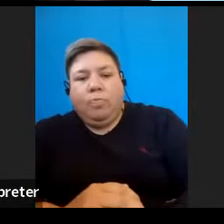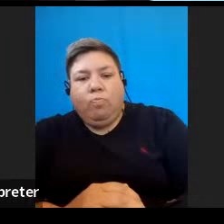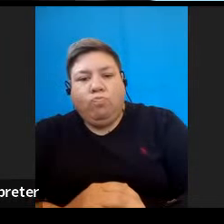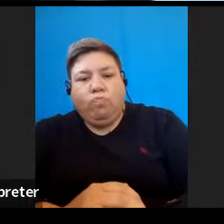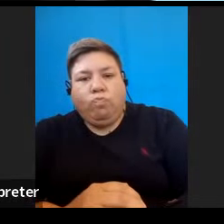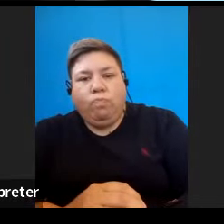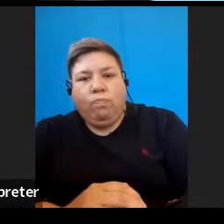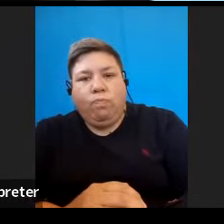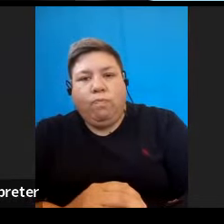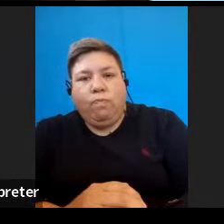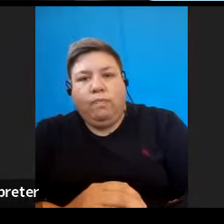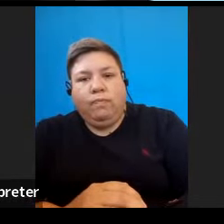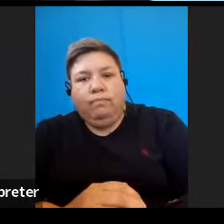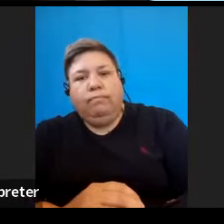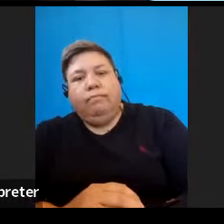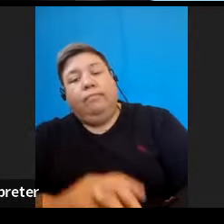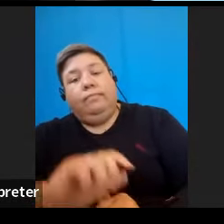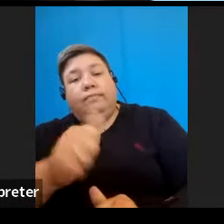The next question,